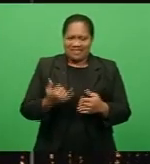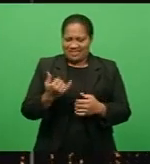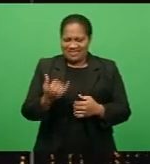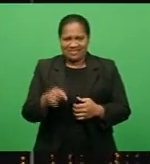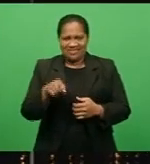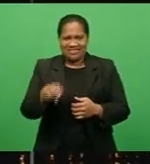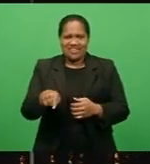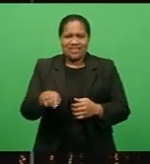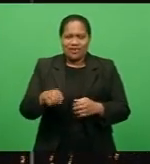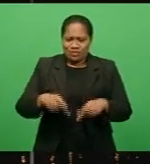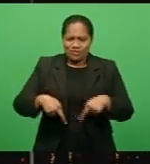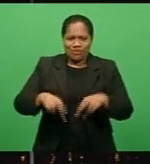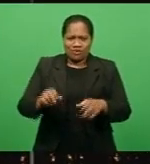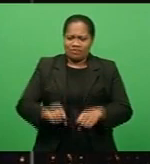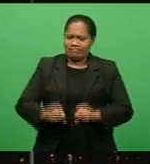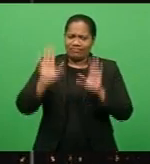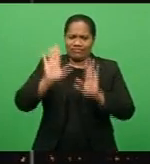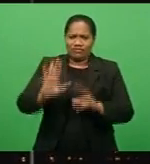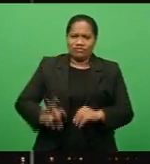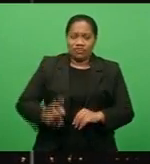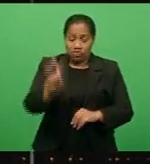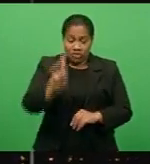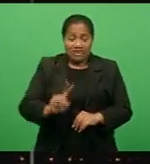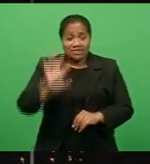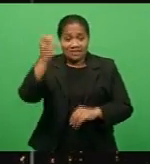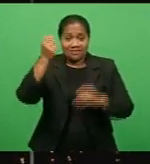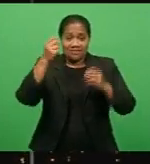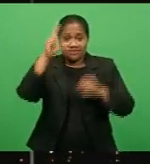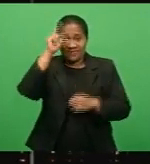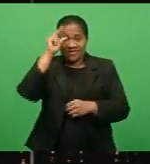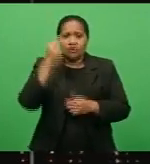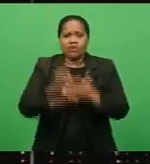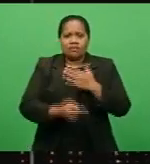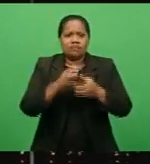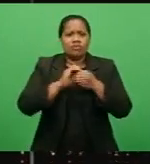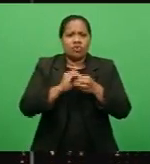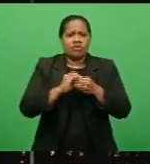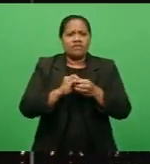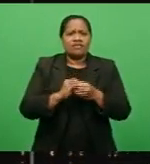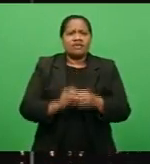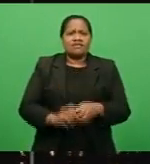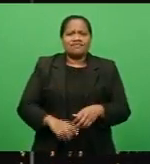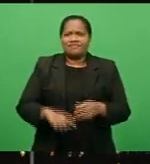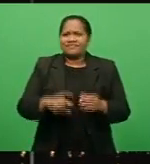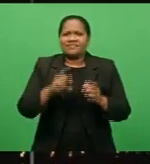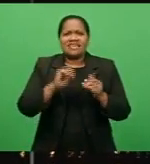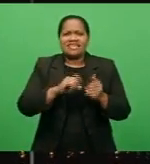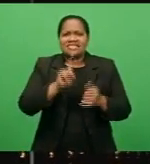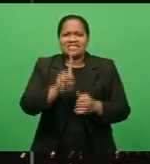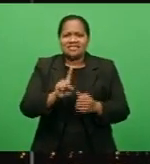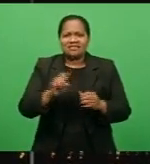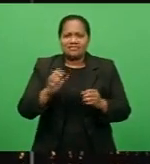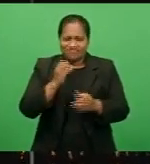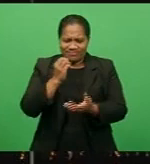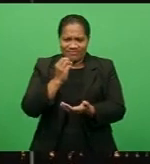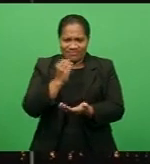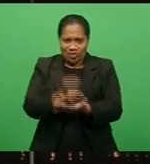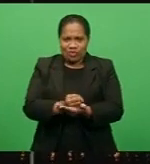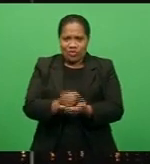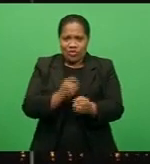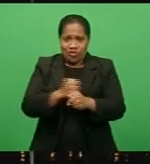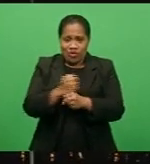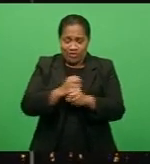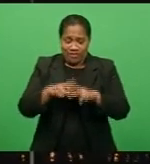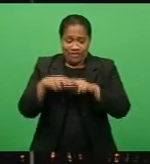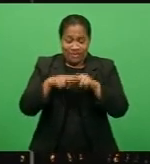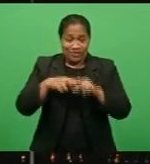to your journey. Today's successful Fijian features the owner of the single origin coffee in Fiji, 20-year-old Raid Hamid, who